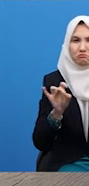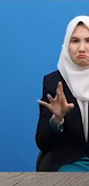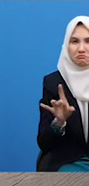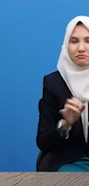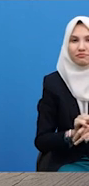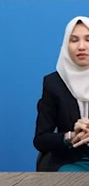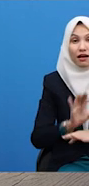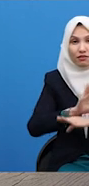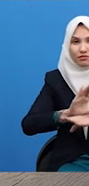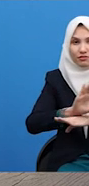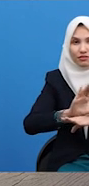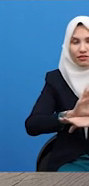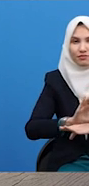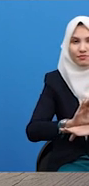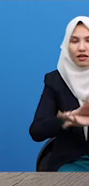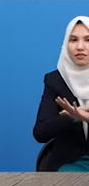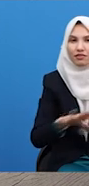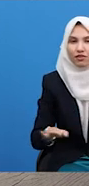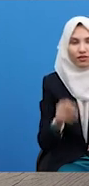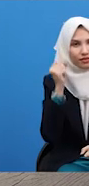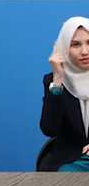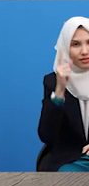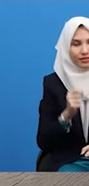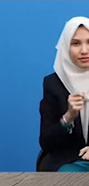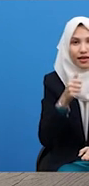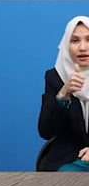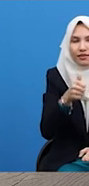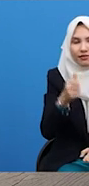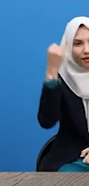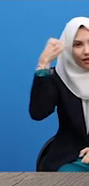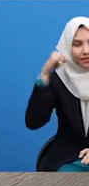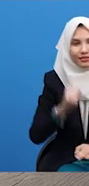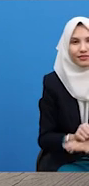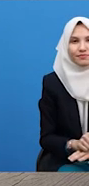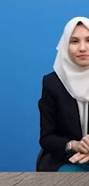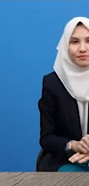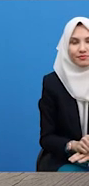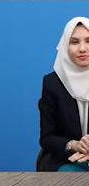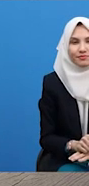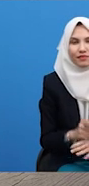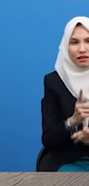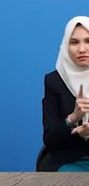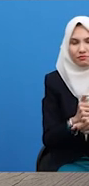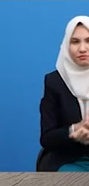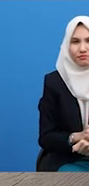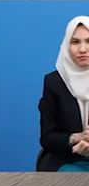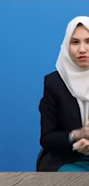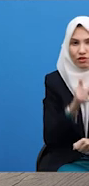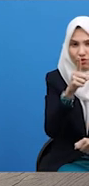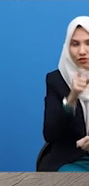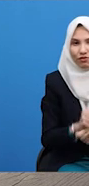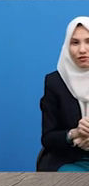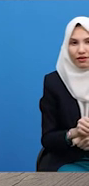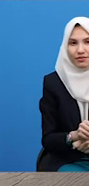So I don't think that's a good idea. Actually, I think you are right. She is